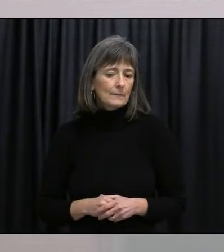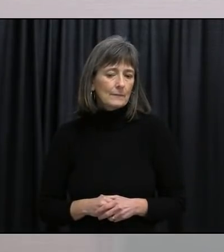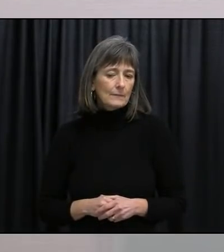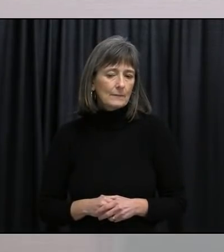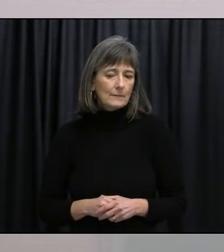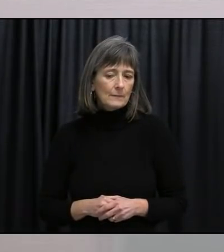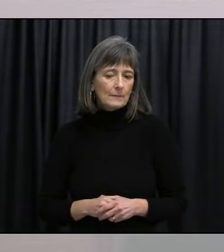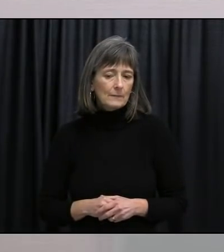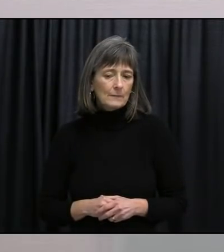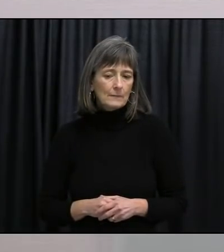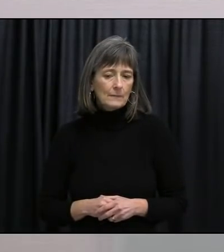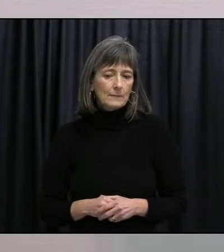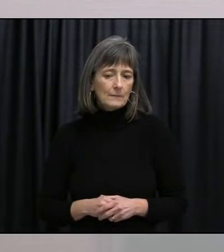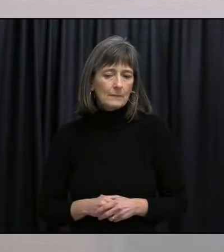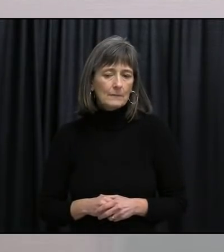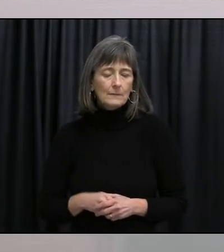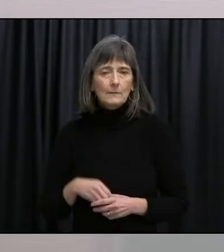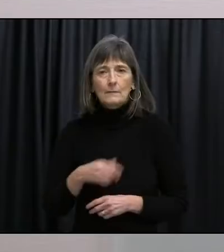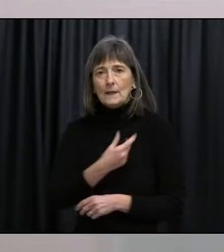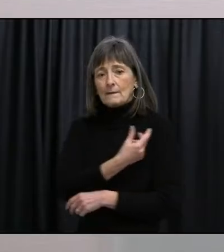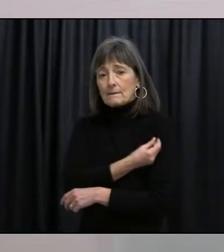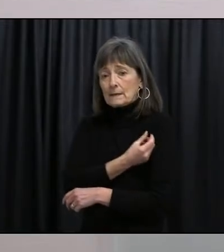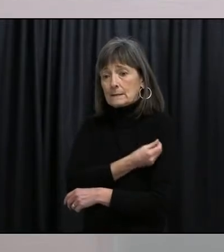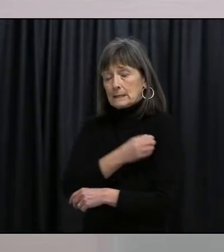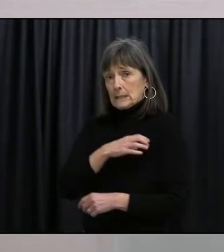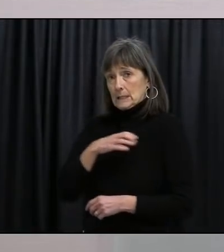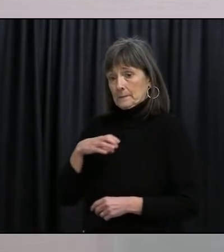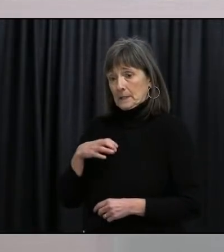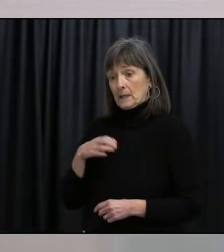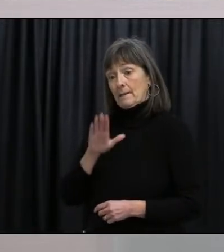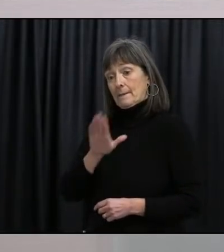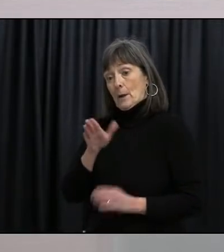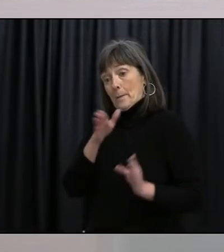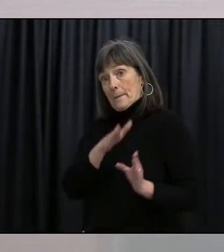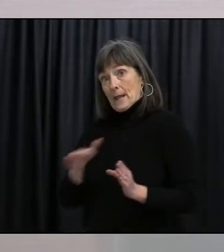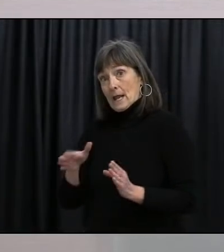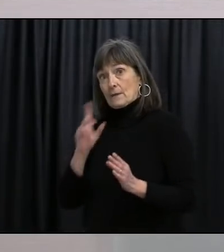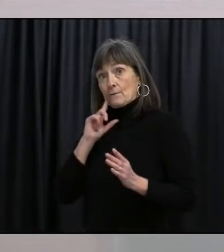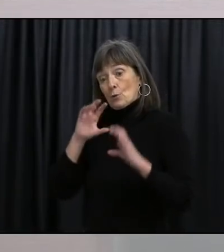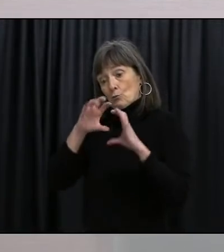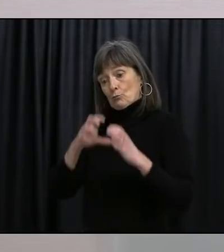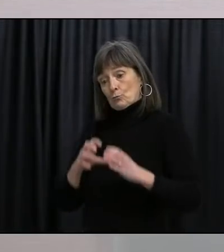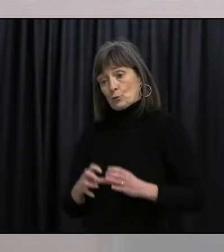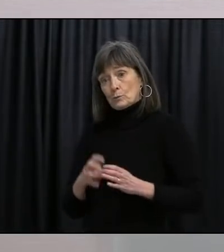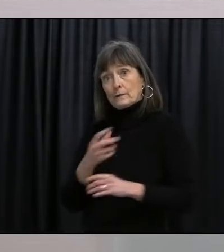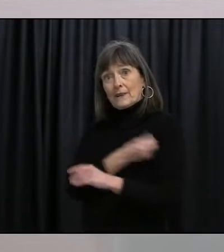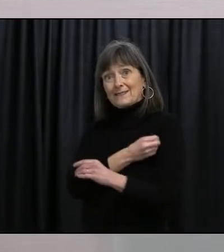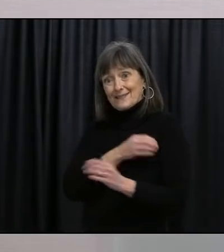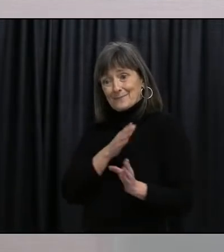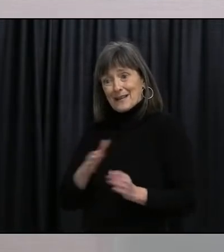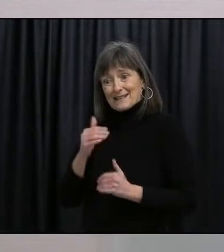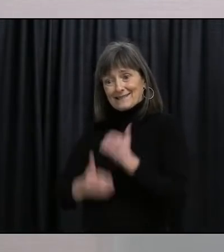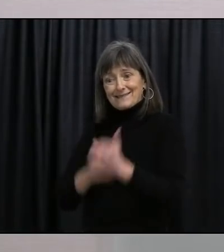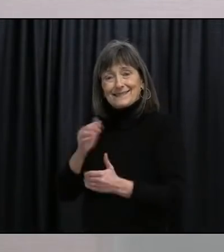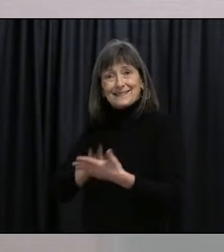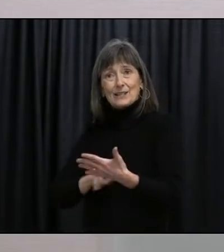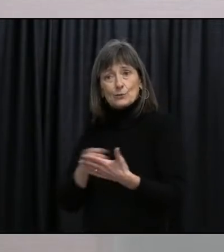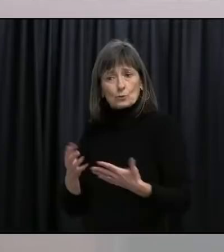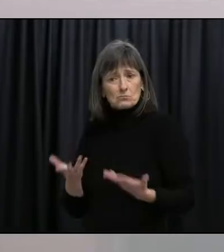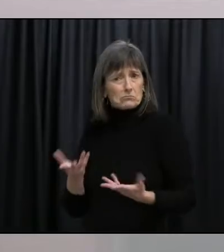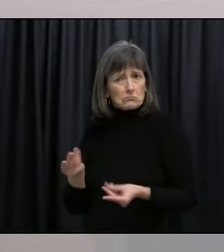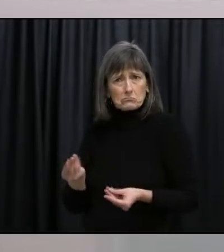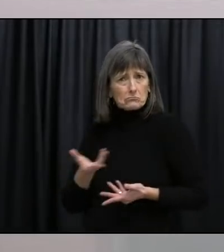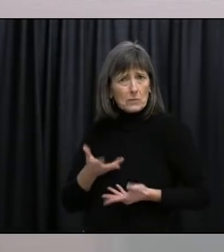any update from the vaccine committee on the logistical planning of the vaccine rollout. The vaccine committee met